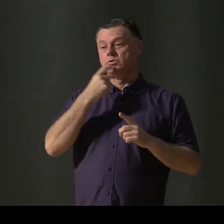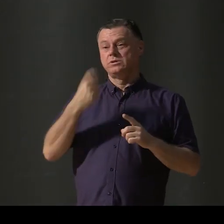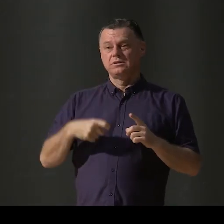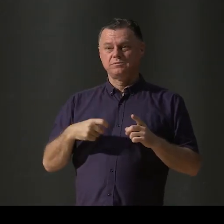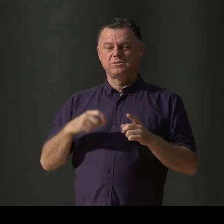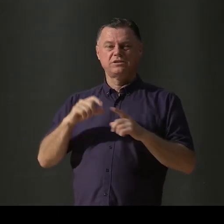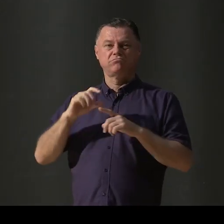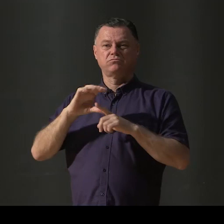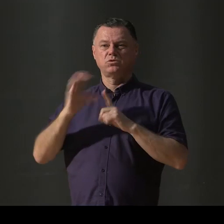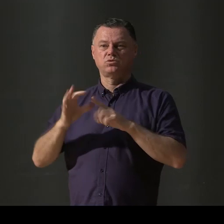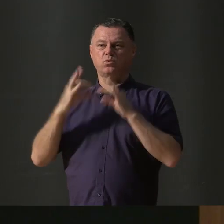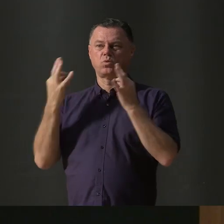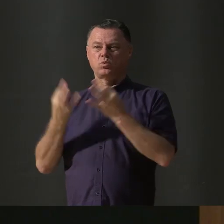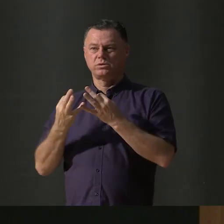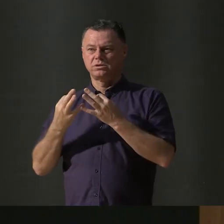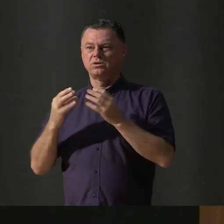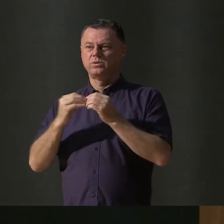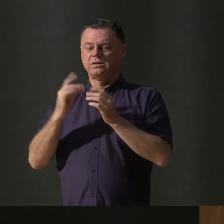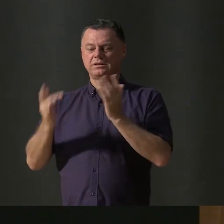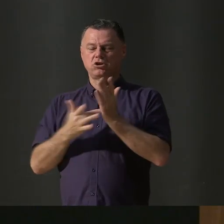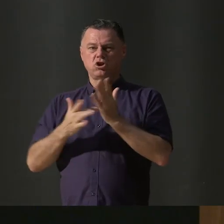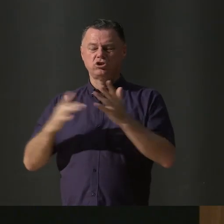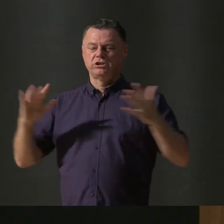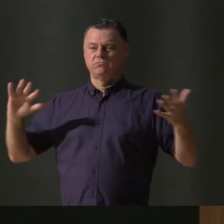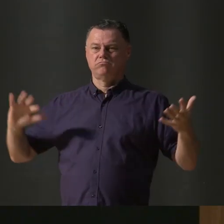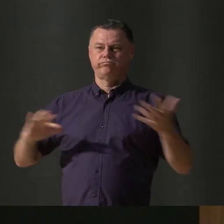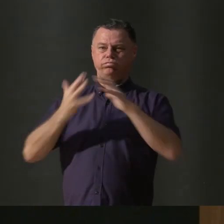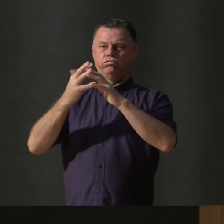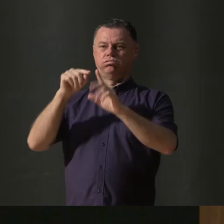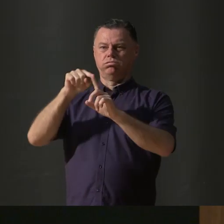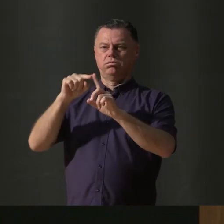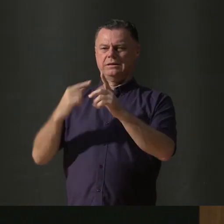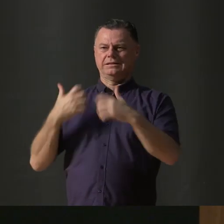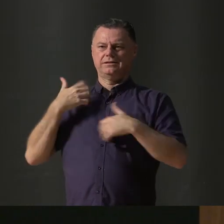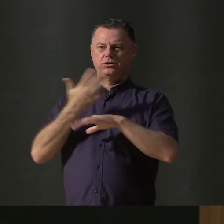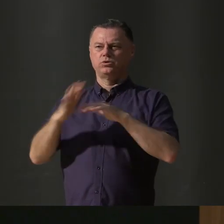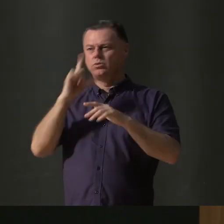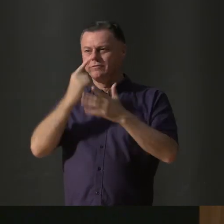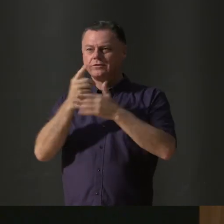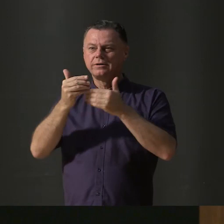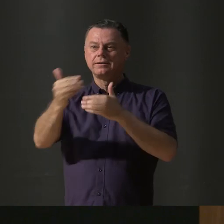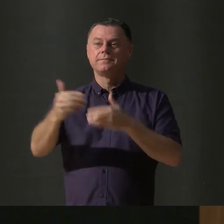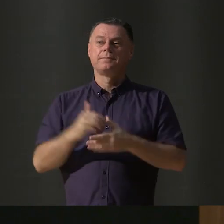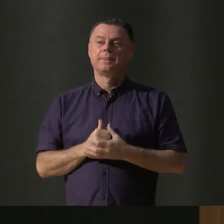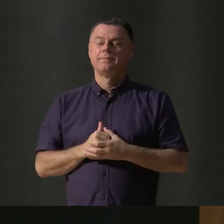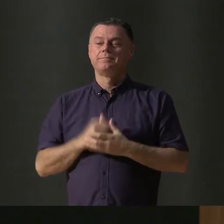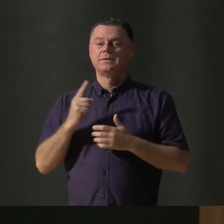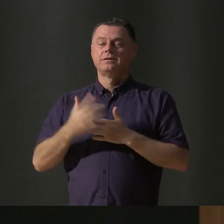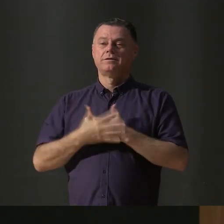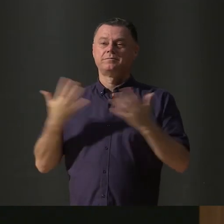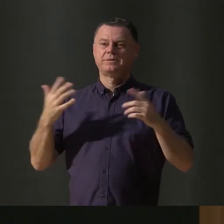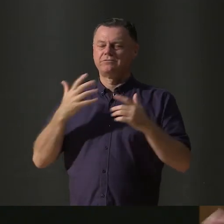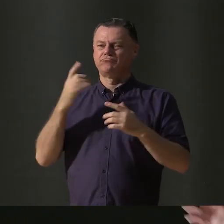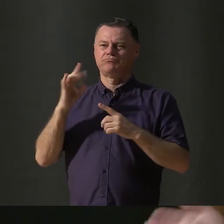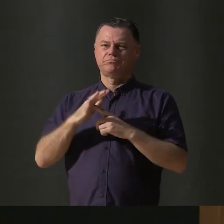collided, and we're being exposed to new and exciting digital formats. But there are fundamental